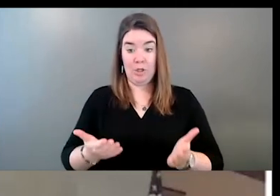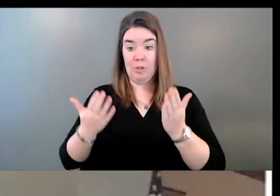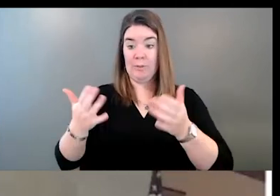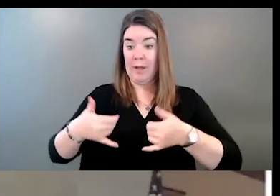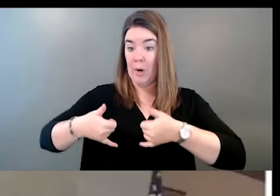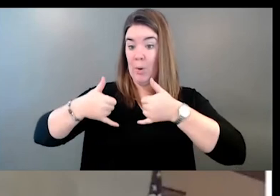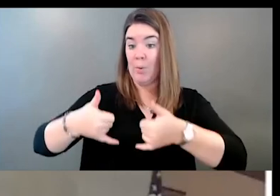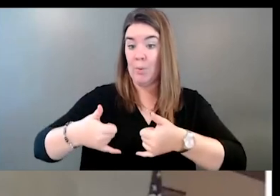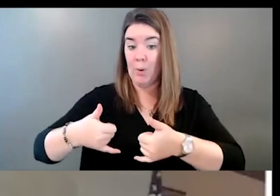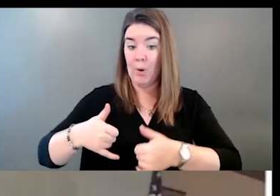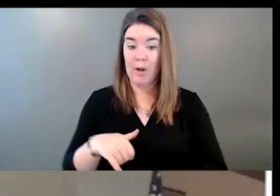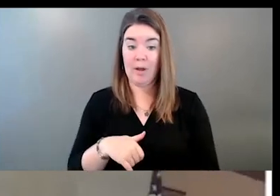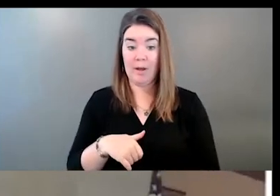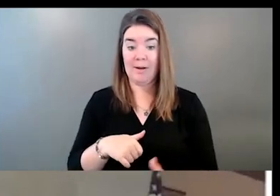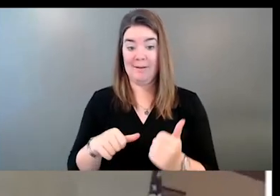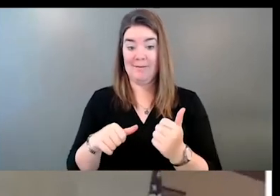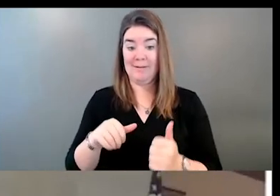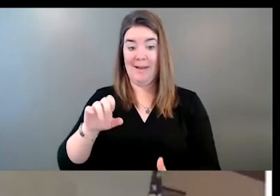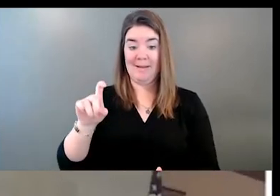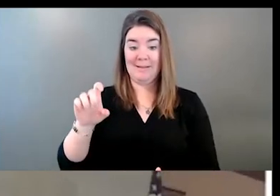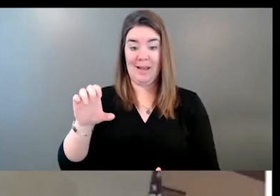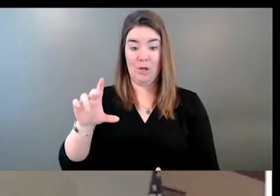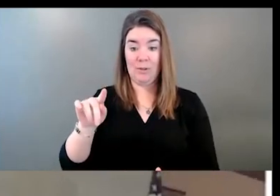ODVN Executive Director Mary O'Doherty.